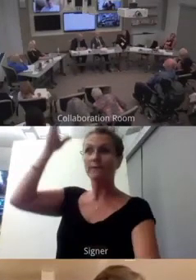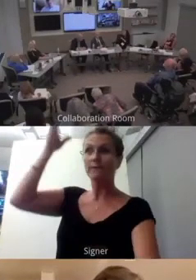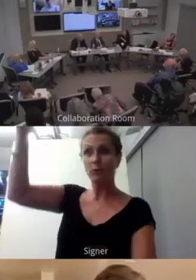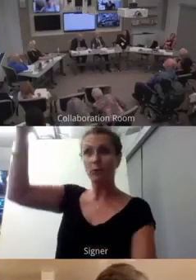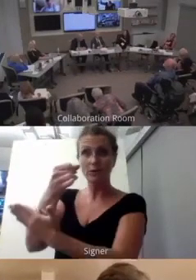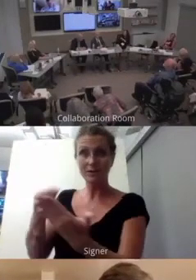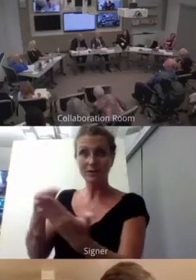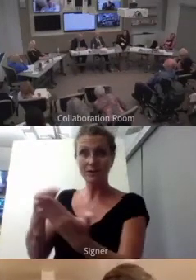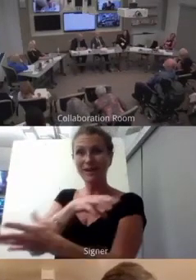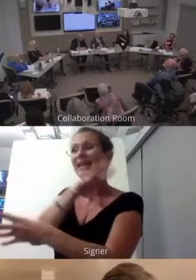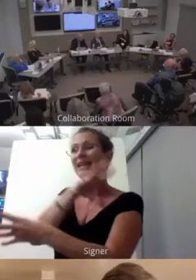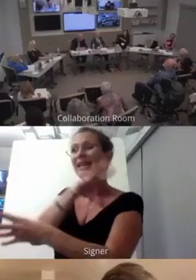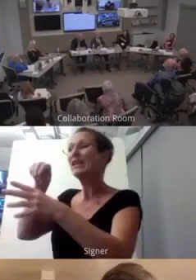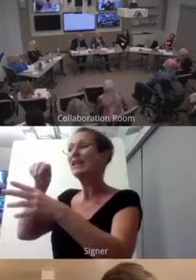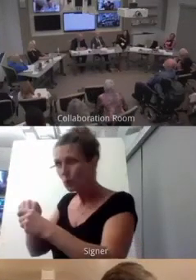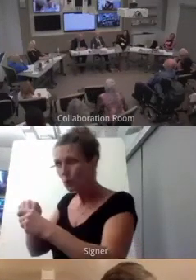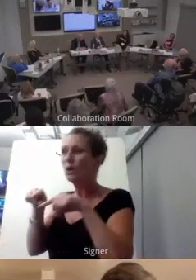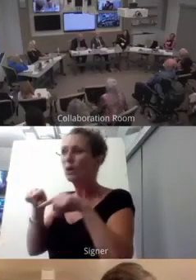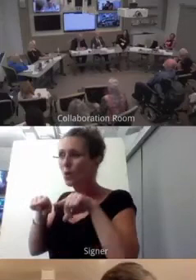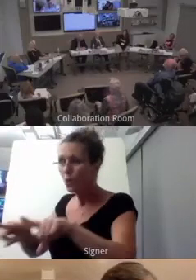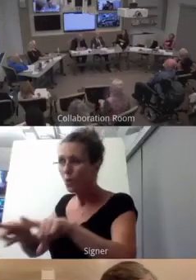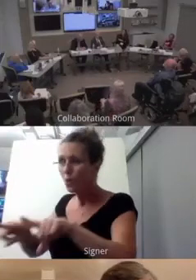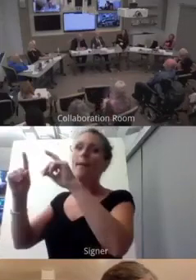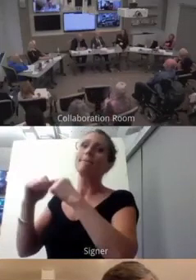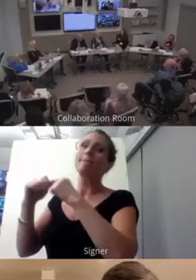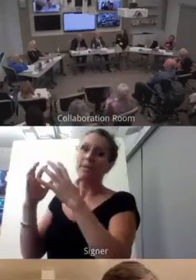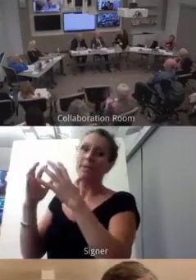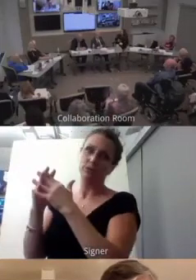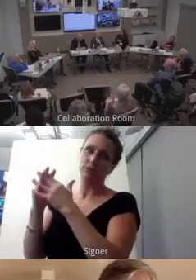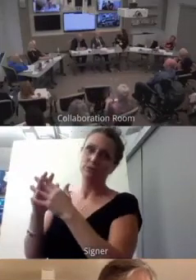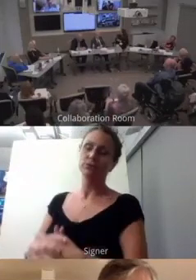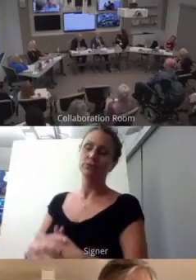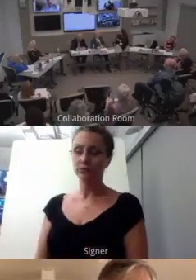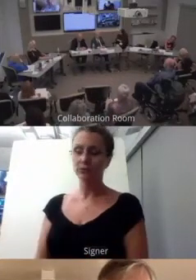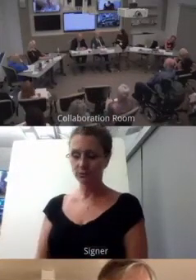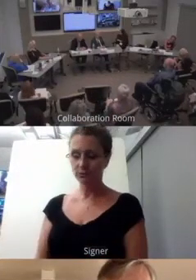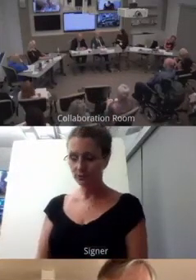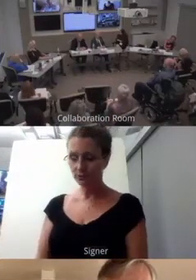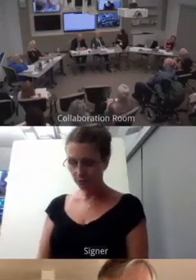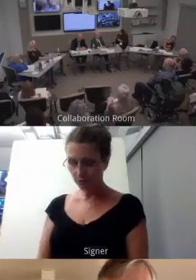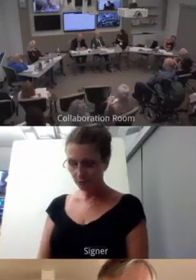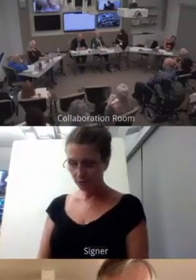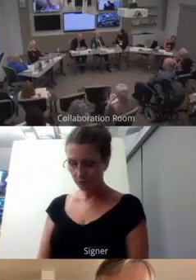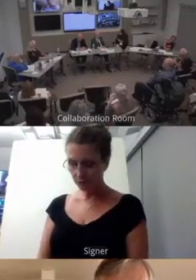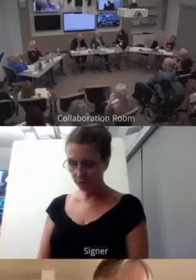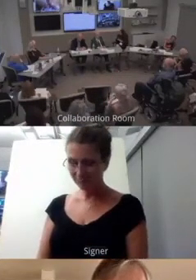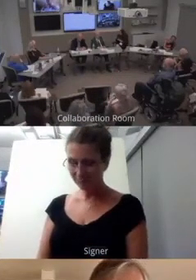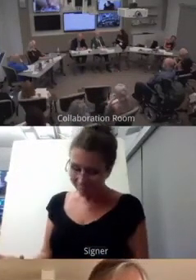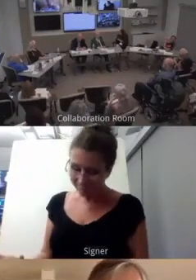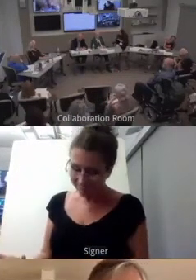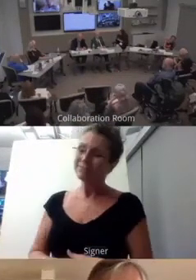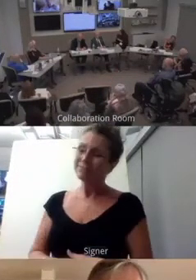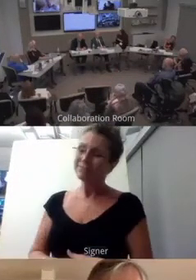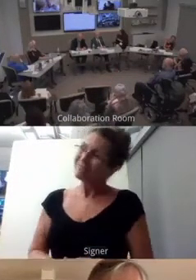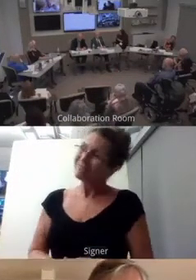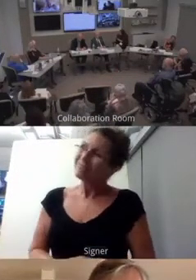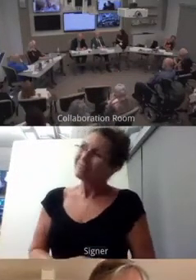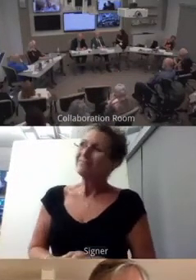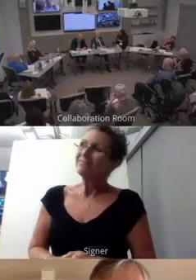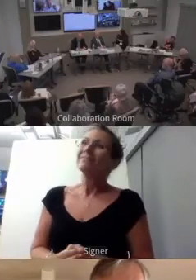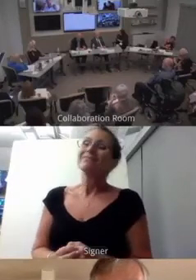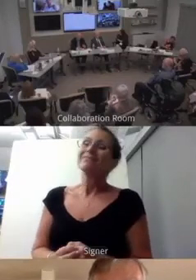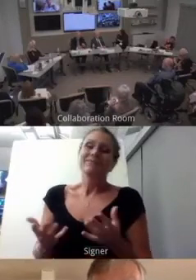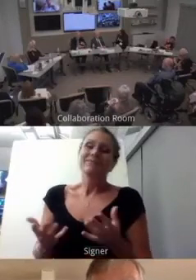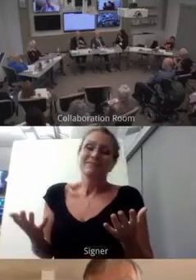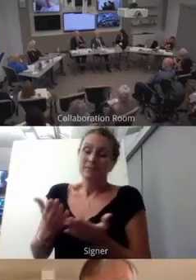I think you had a combination. Part of our goal at the beginning was